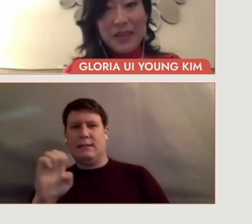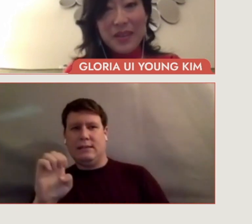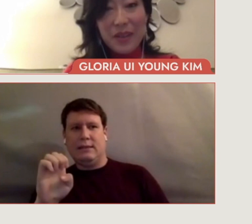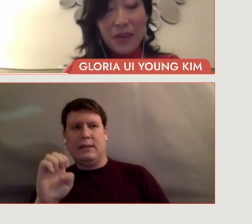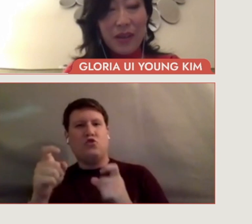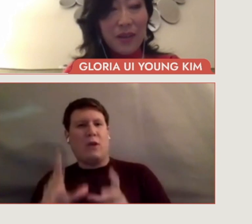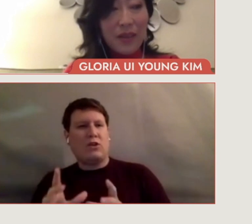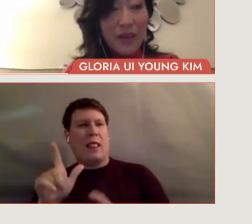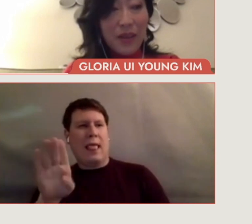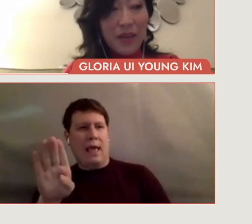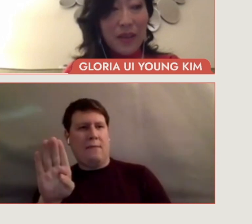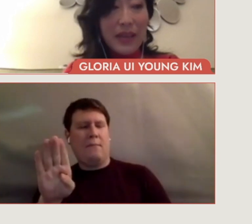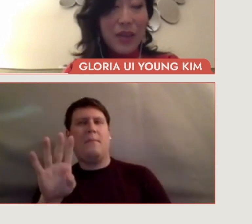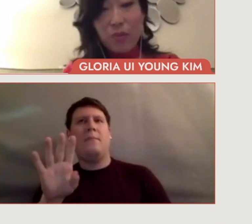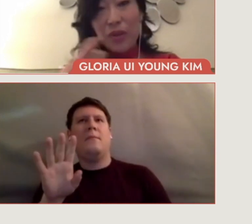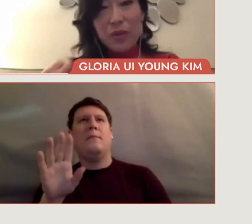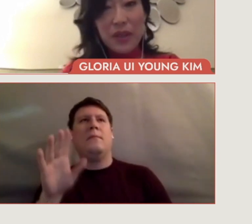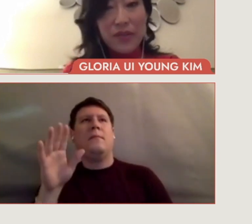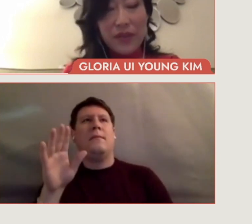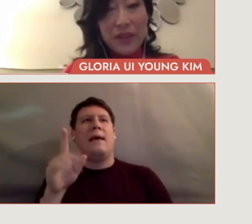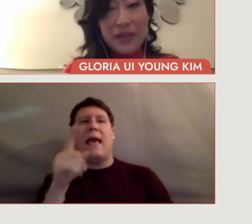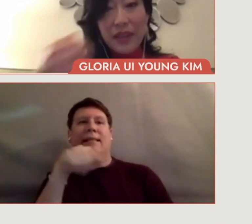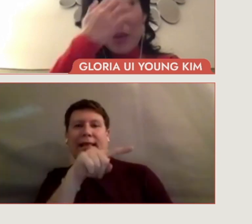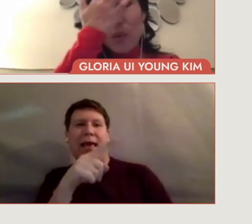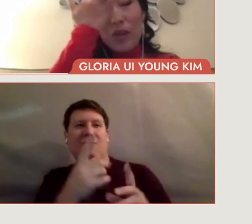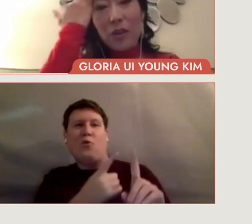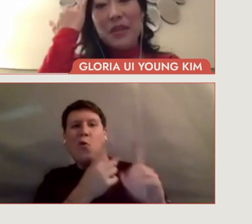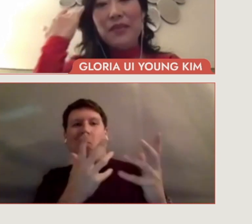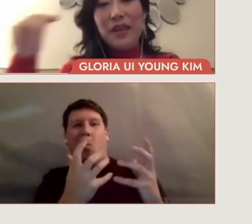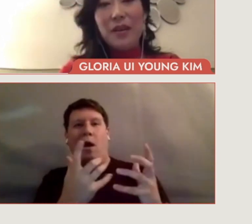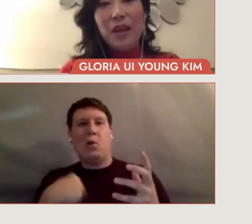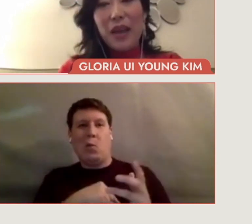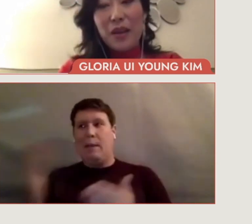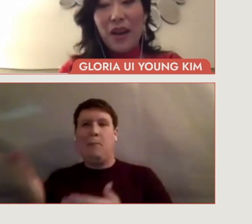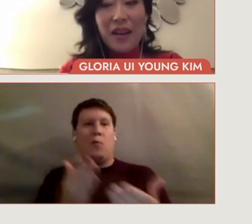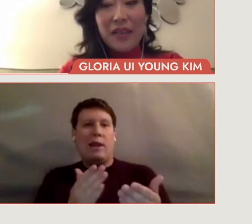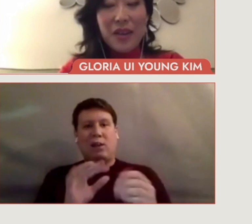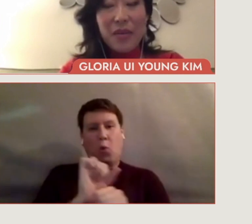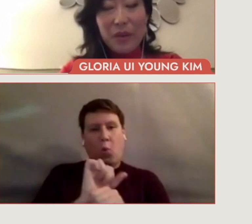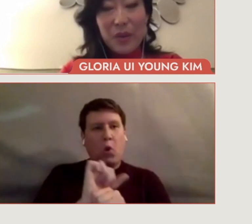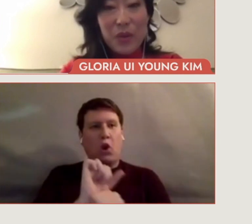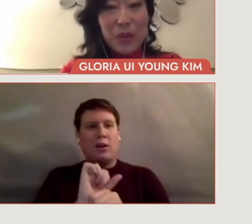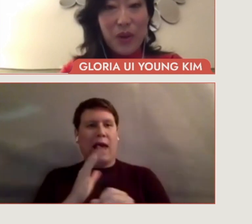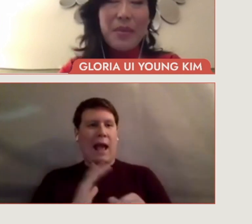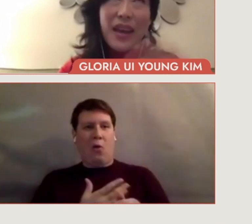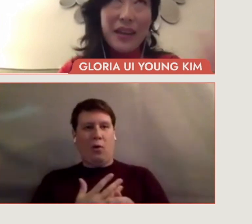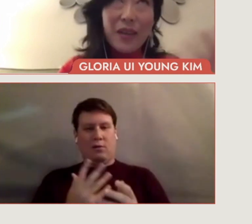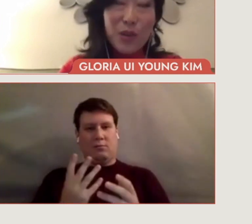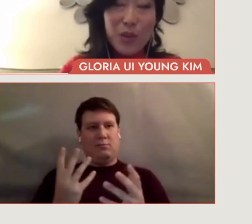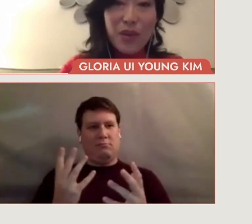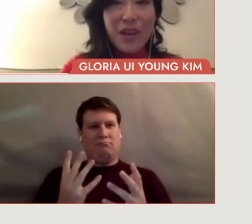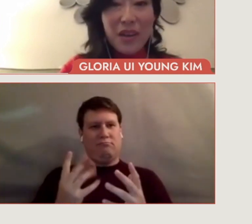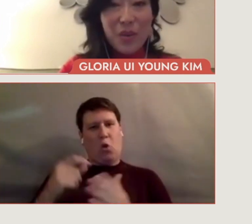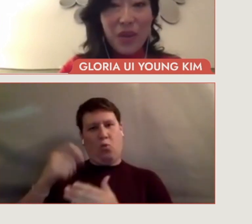and they like you to bring your stuff, and they like to workshop stuff. And at the time, that was the one story. I mean, I had